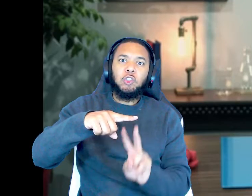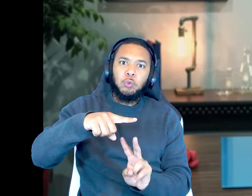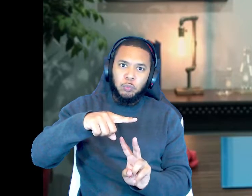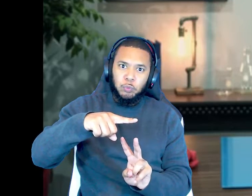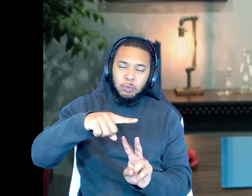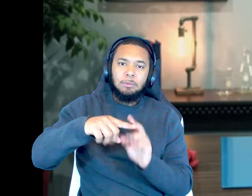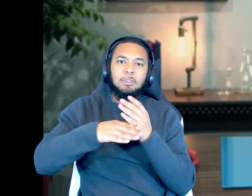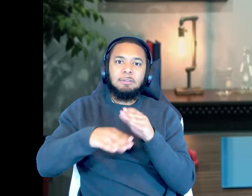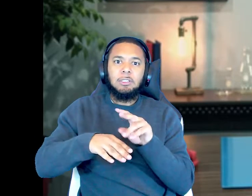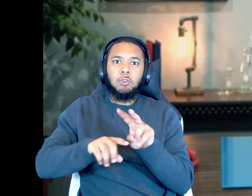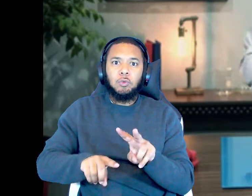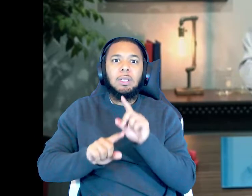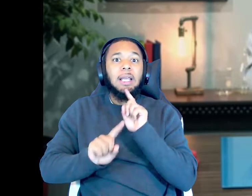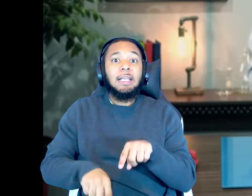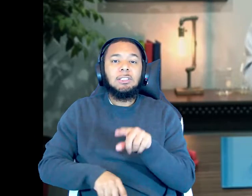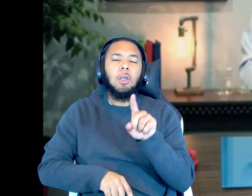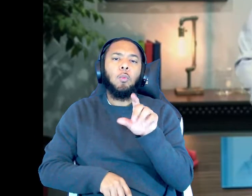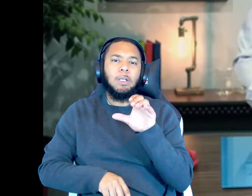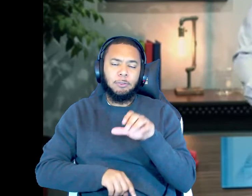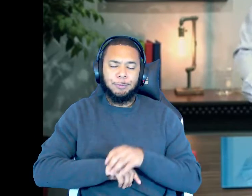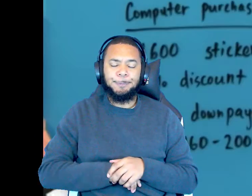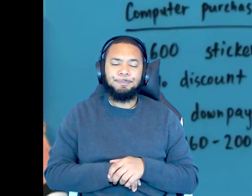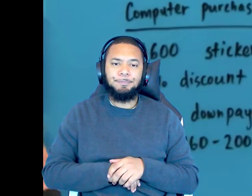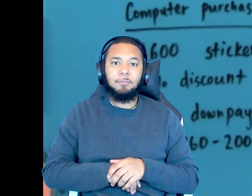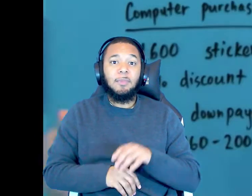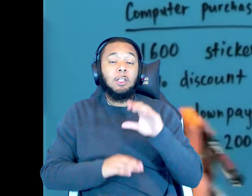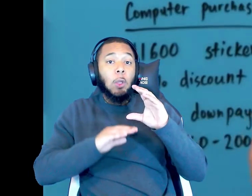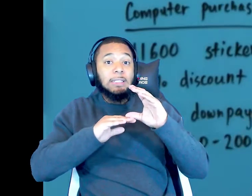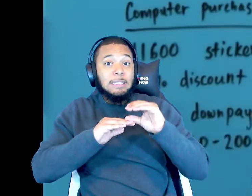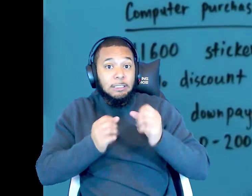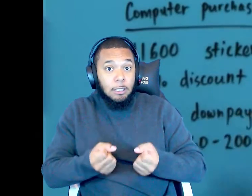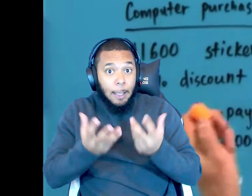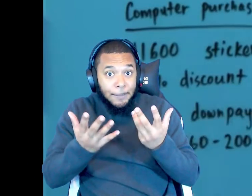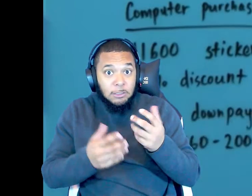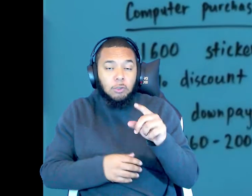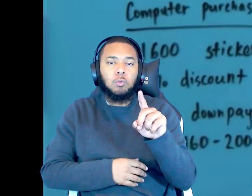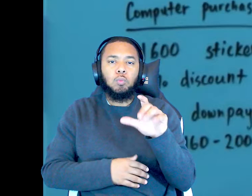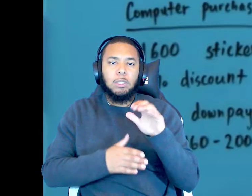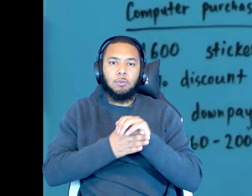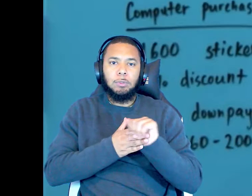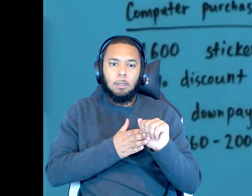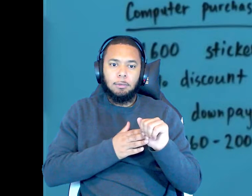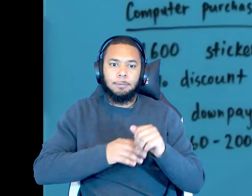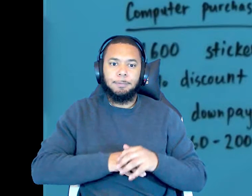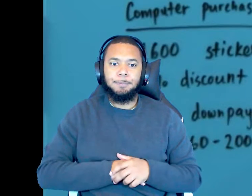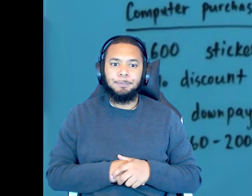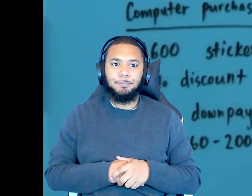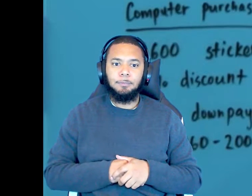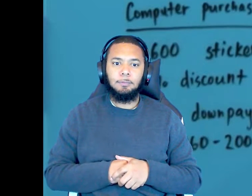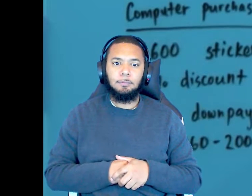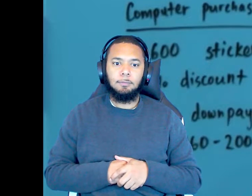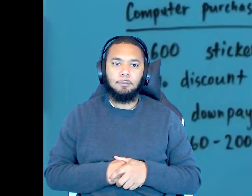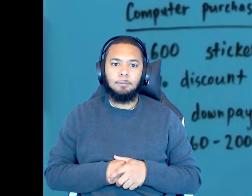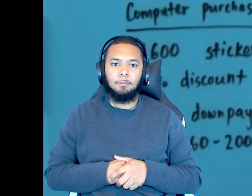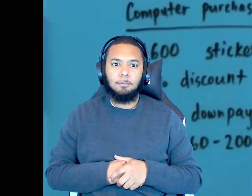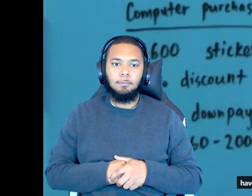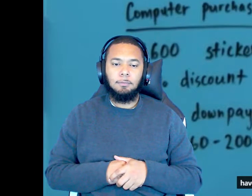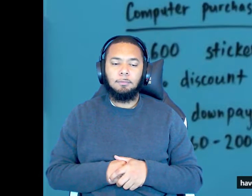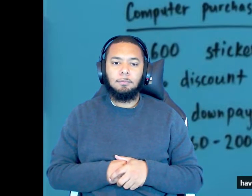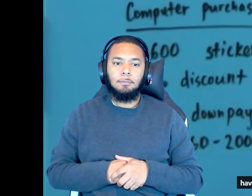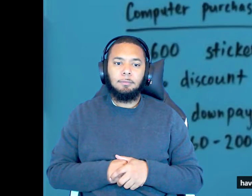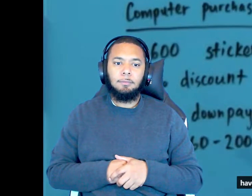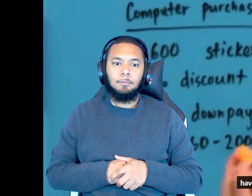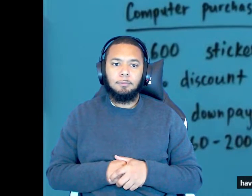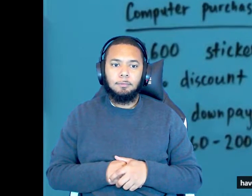me 100. So this discount is going to be $100. $100 discount is